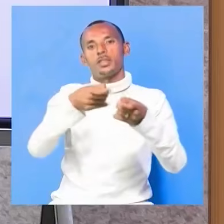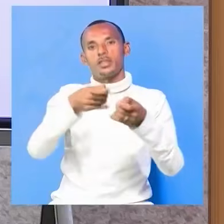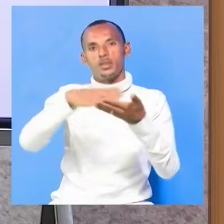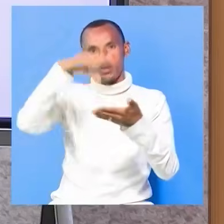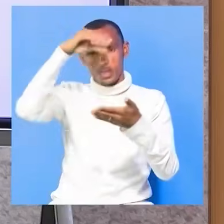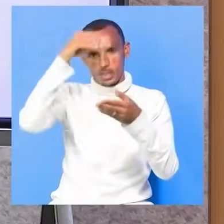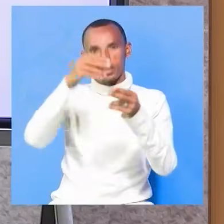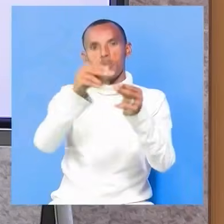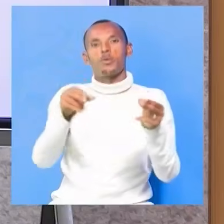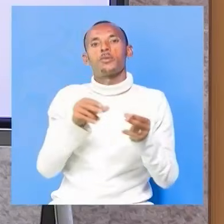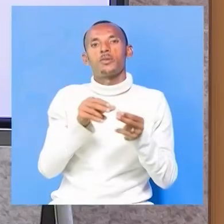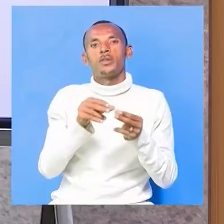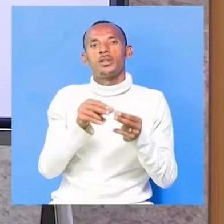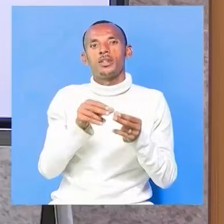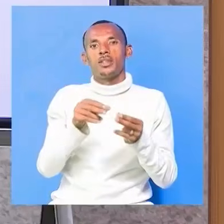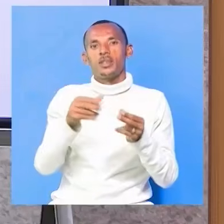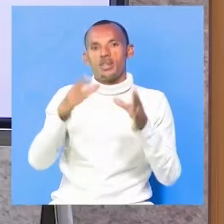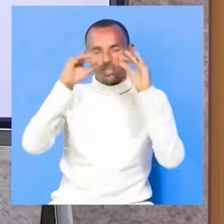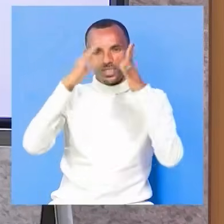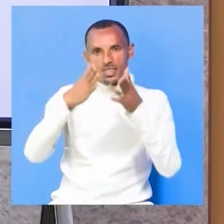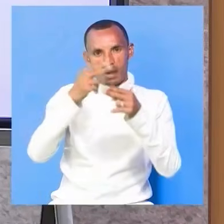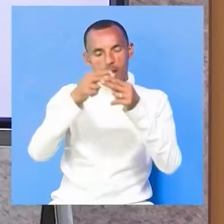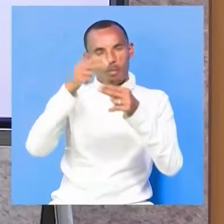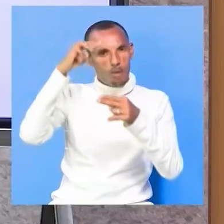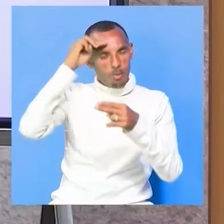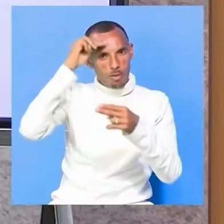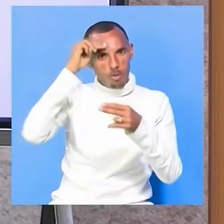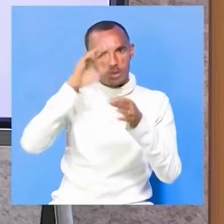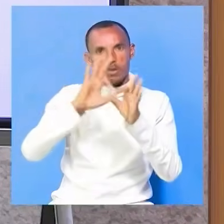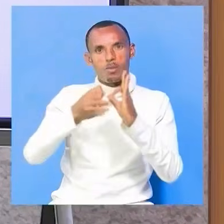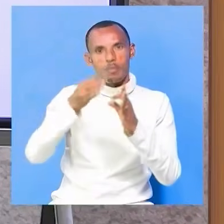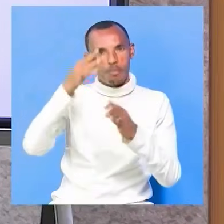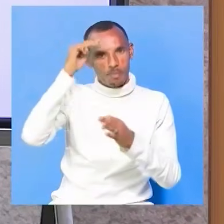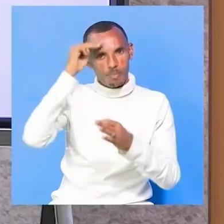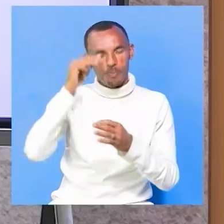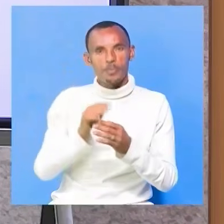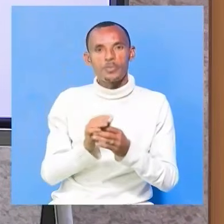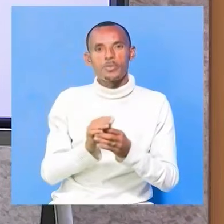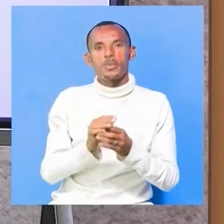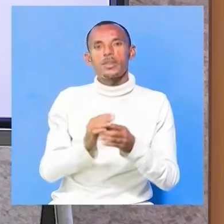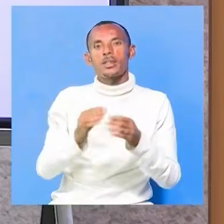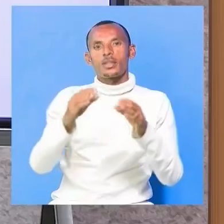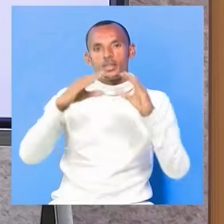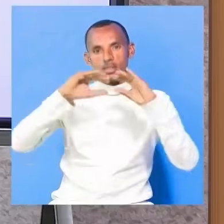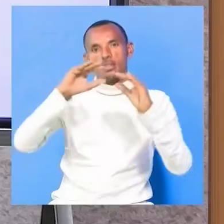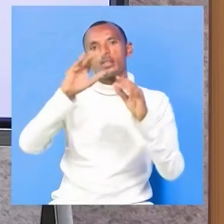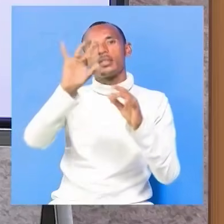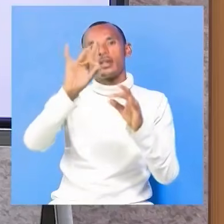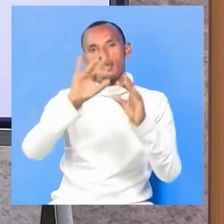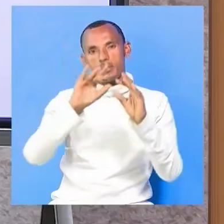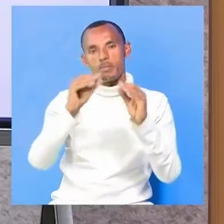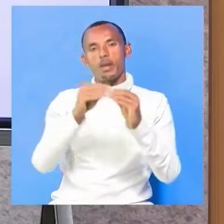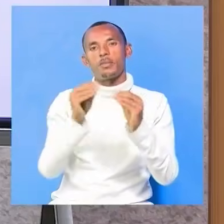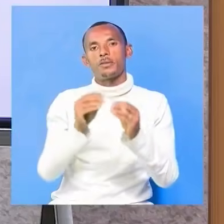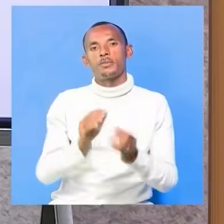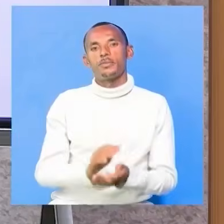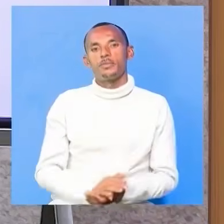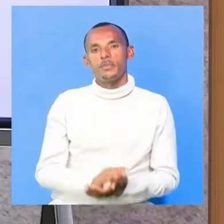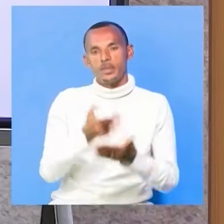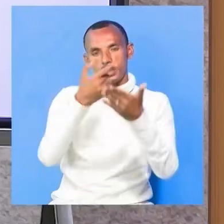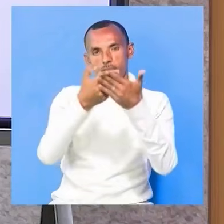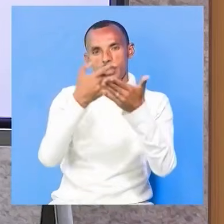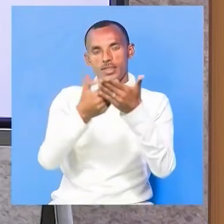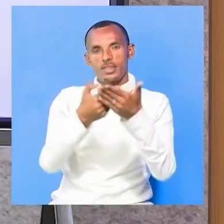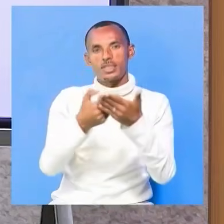University Administration Education Bureau. I'm teacher Mamu. I will teach you grade 8 mathematics. Okay,